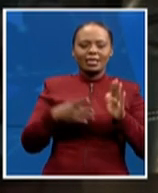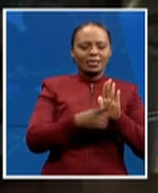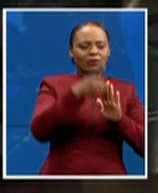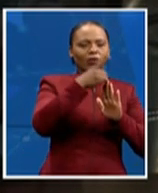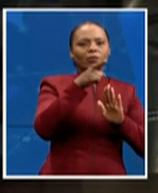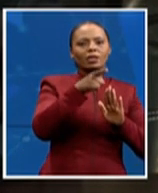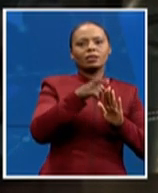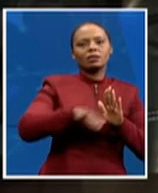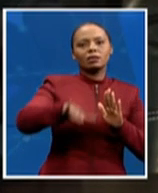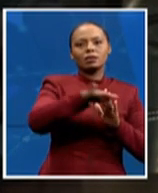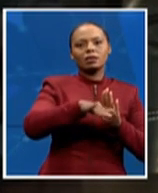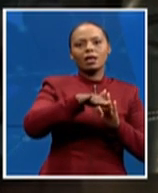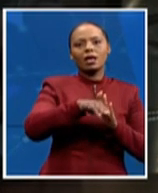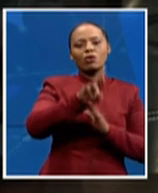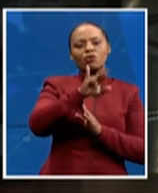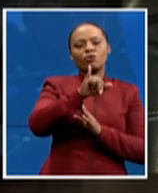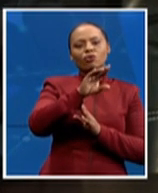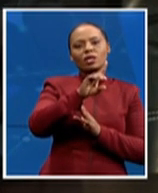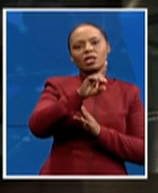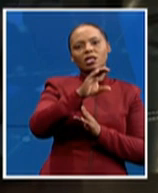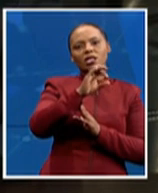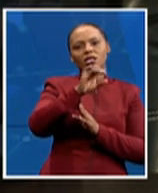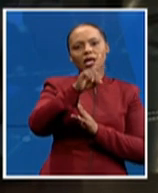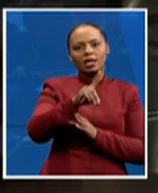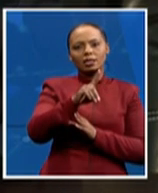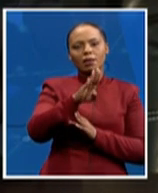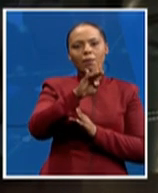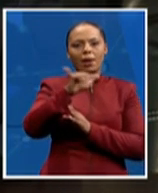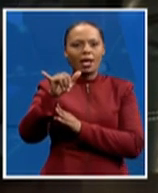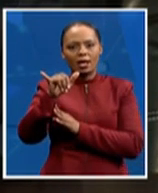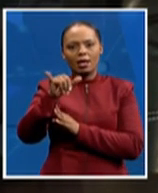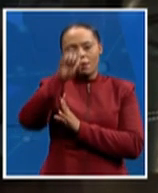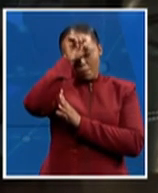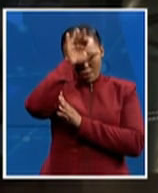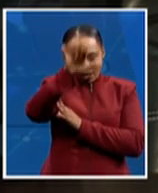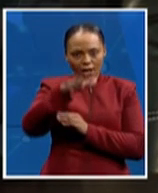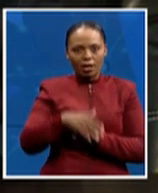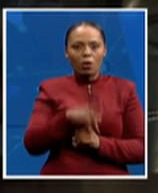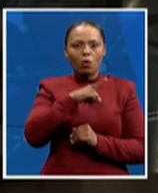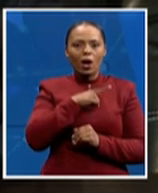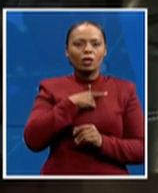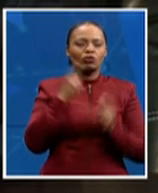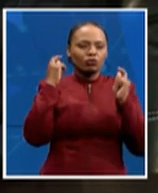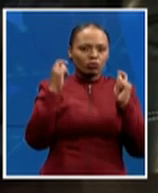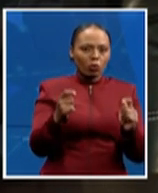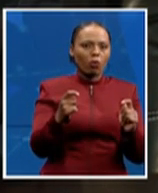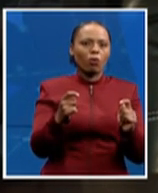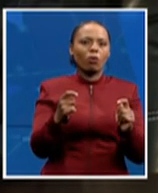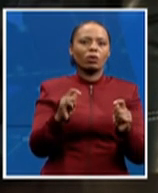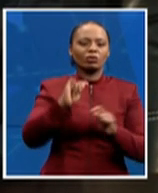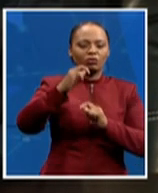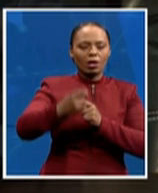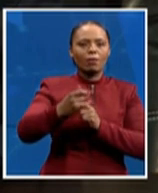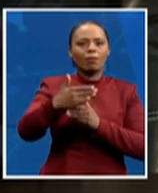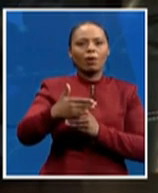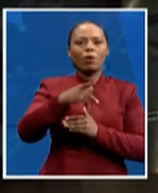to condemn, in strongest terms, the recent incidents of killings and arson